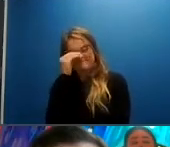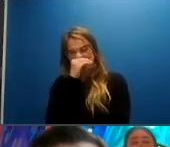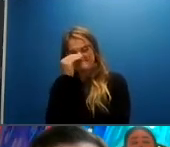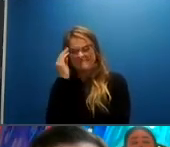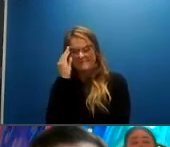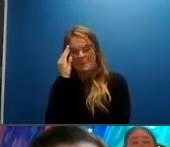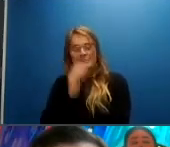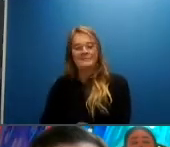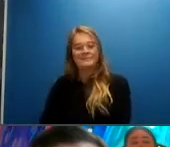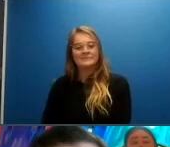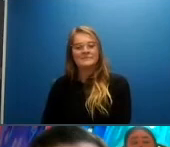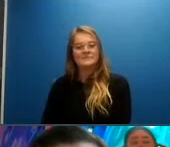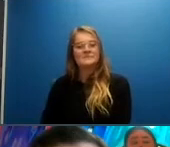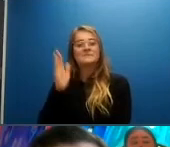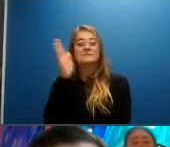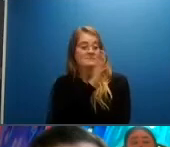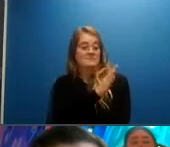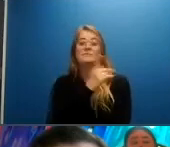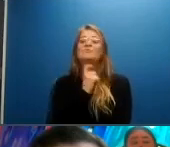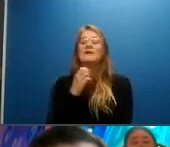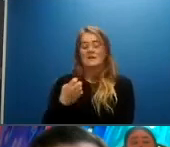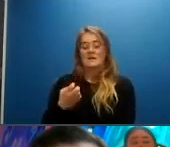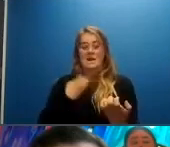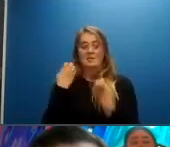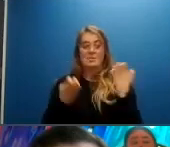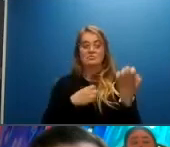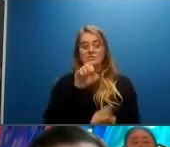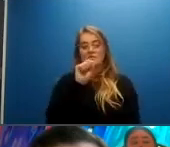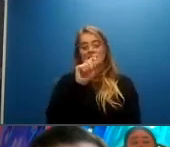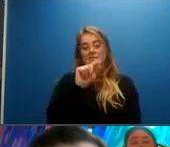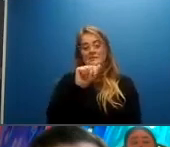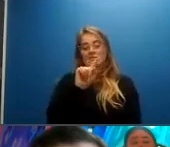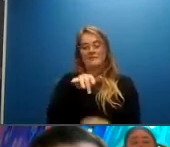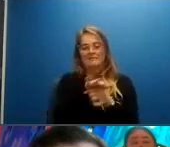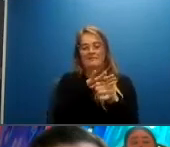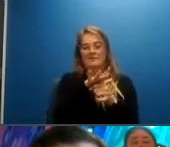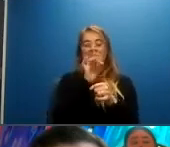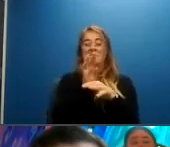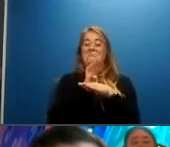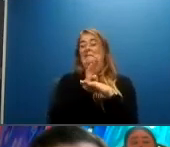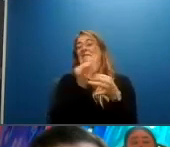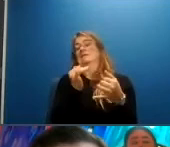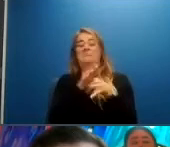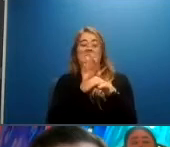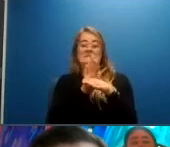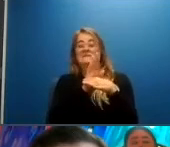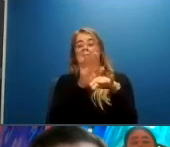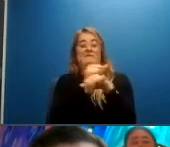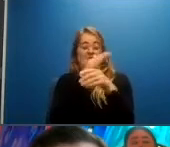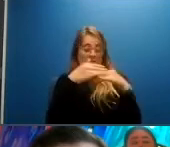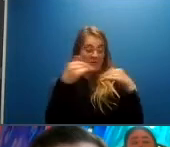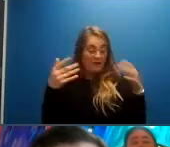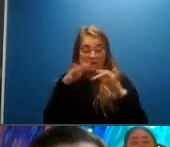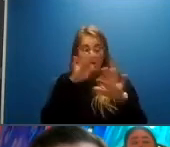Our emotional state. I mean, it's such a busy time, and it seems like